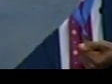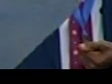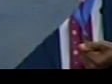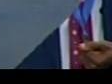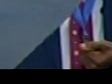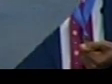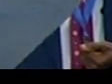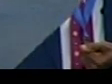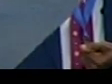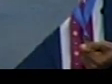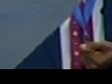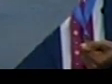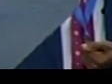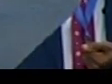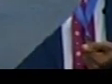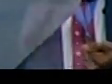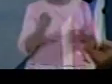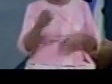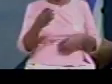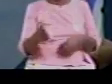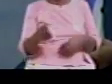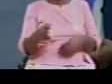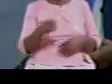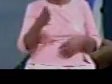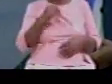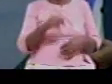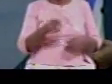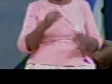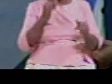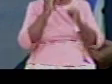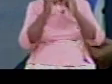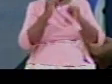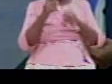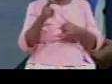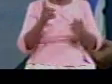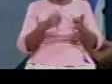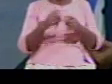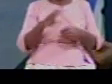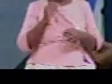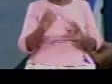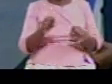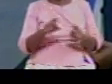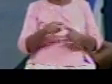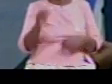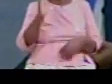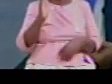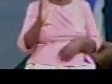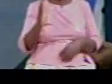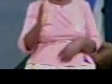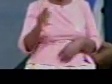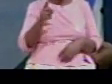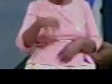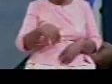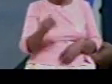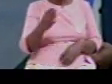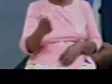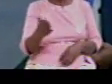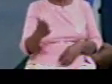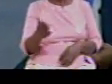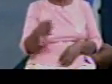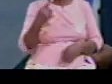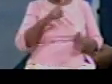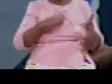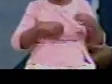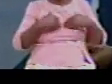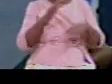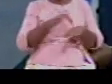wa. Nibe ni won ti fi oro wo la ni wo. O si je eri re. You are still there. The Lord has touched